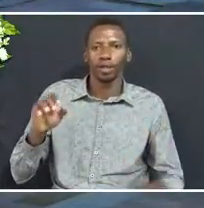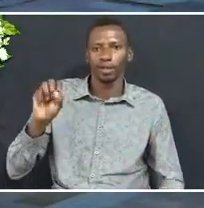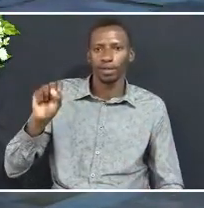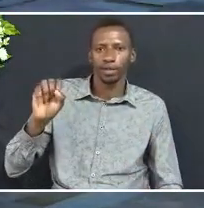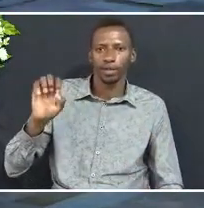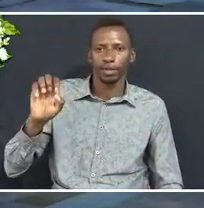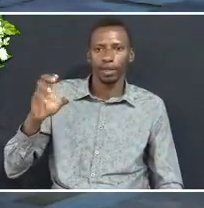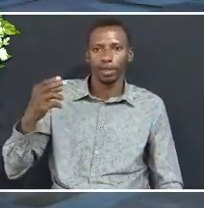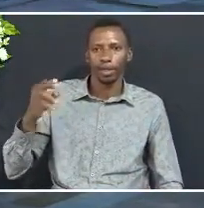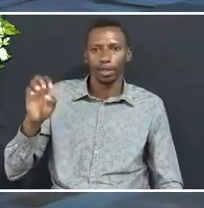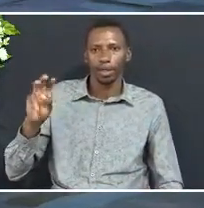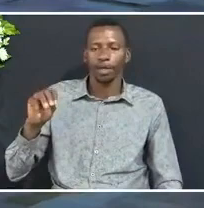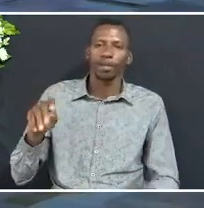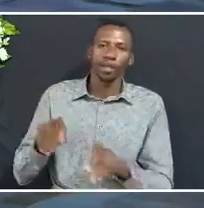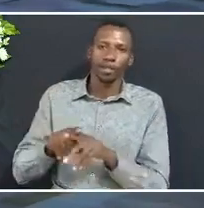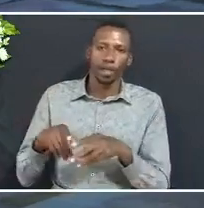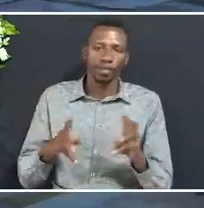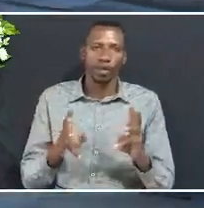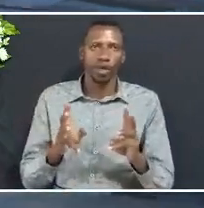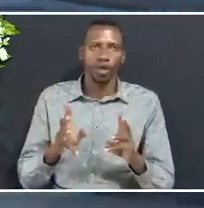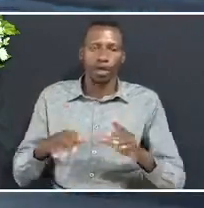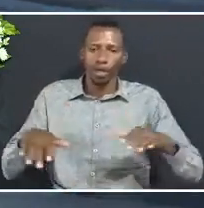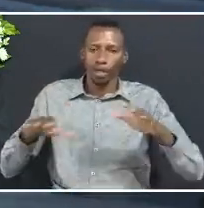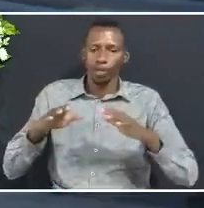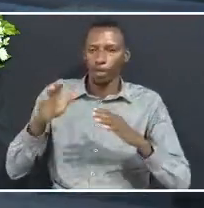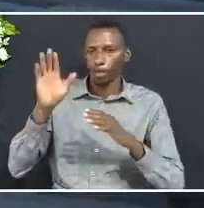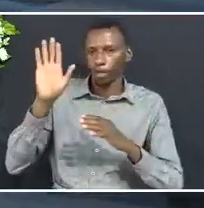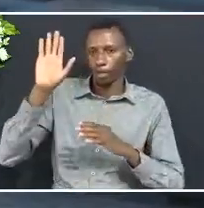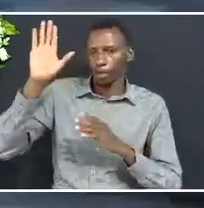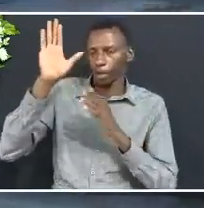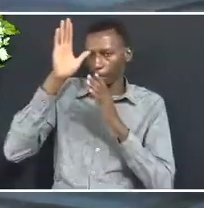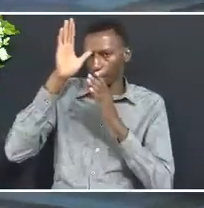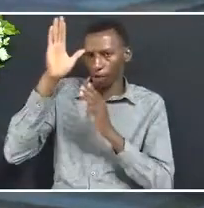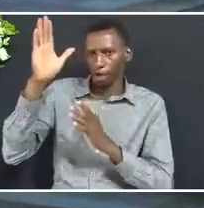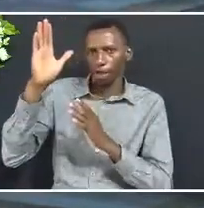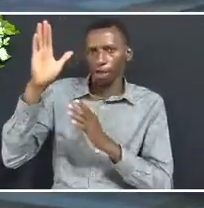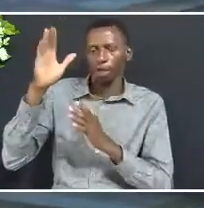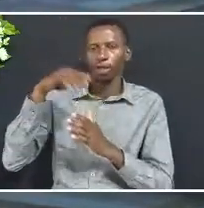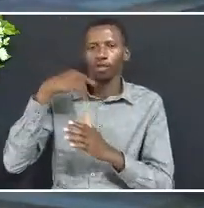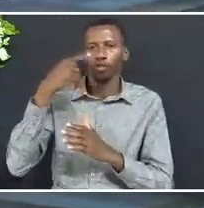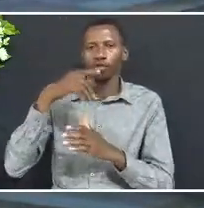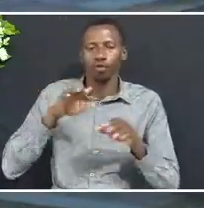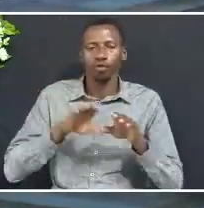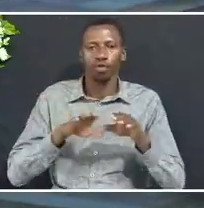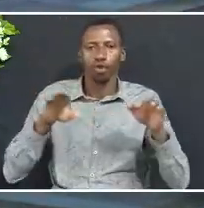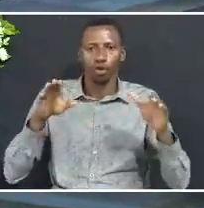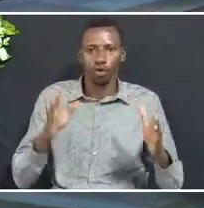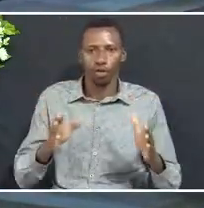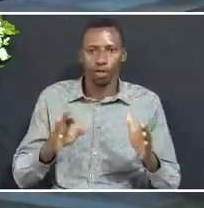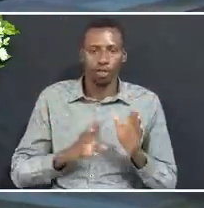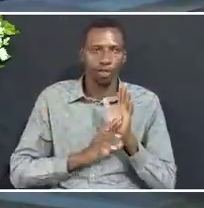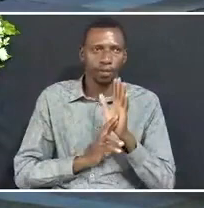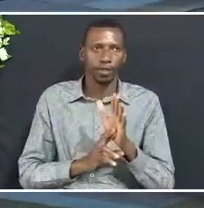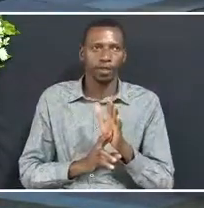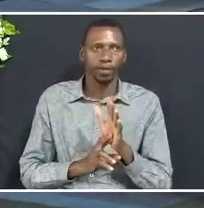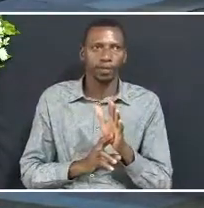in the very presence of his Father, of whom the altars were representing,